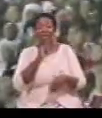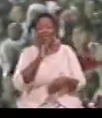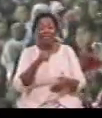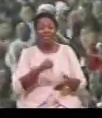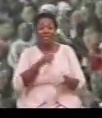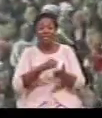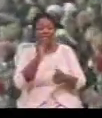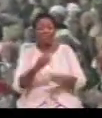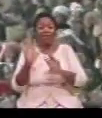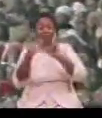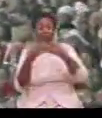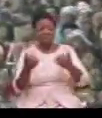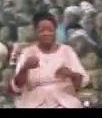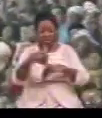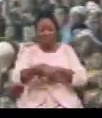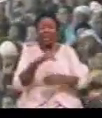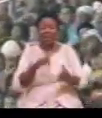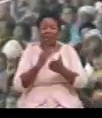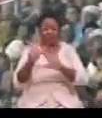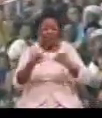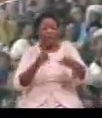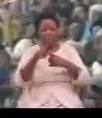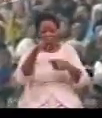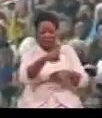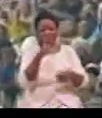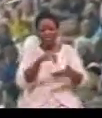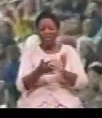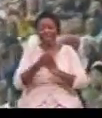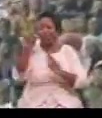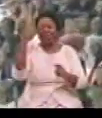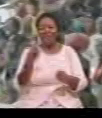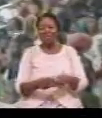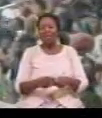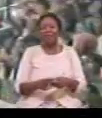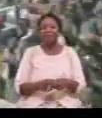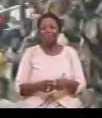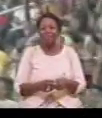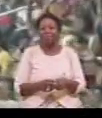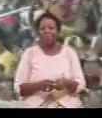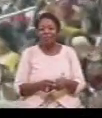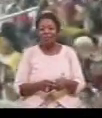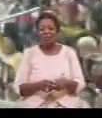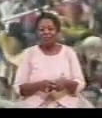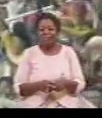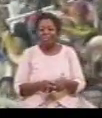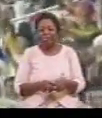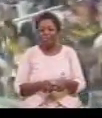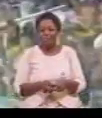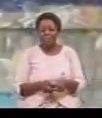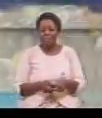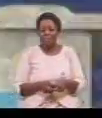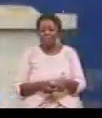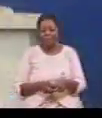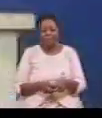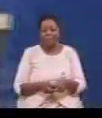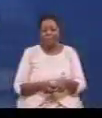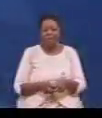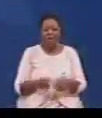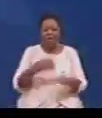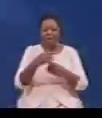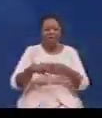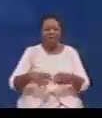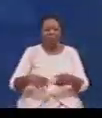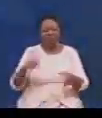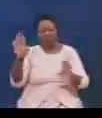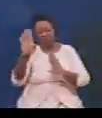flowing tonight. It will flow to you in Jesus' name. All the trouble in your